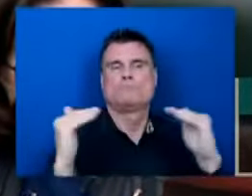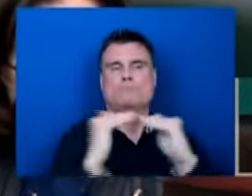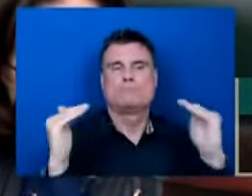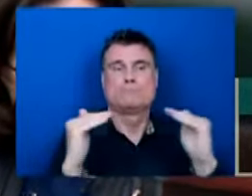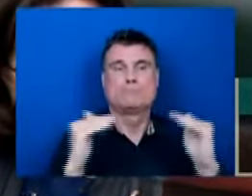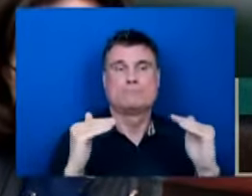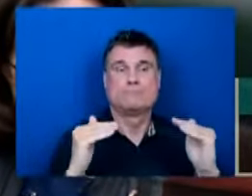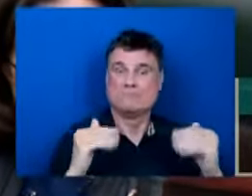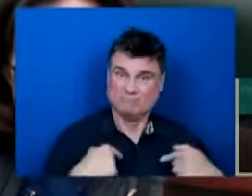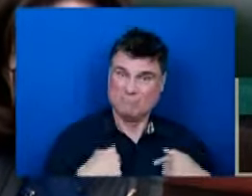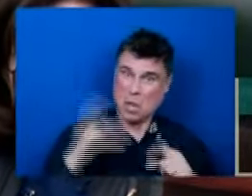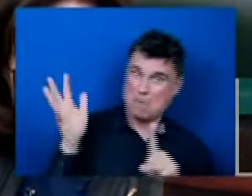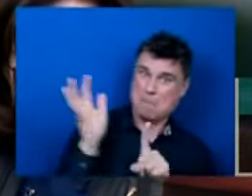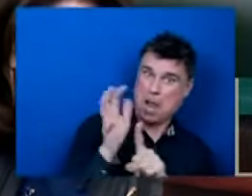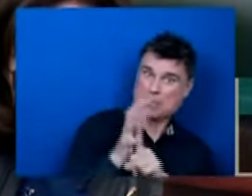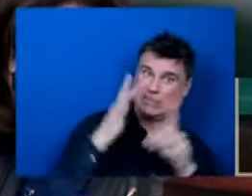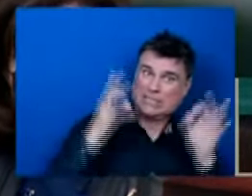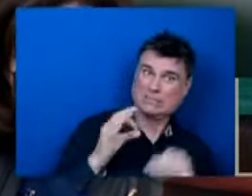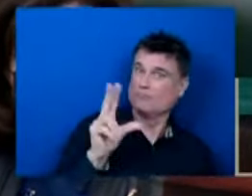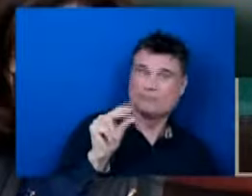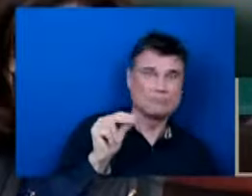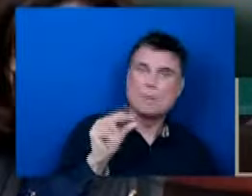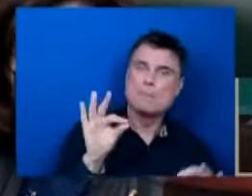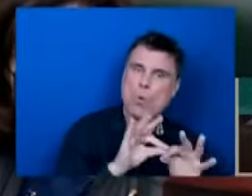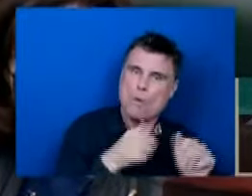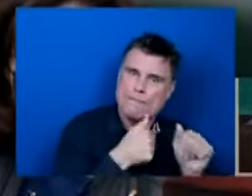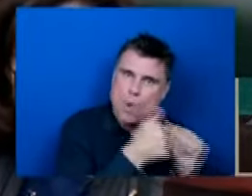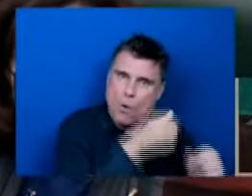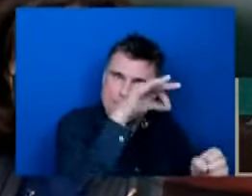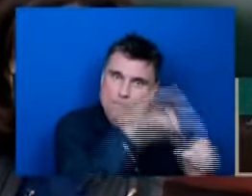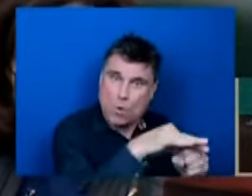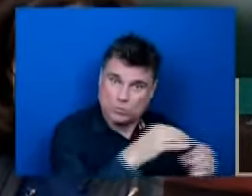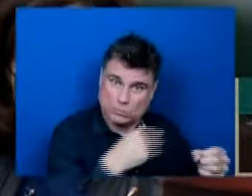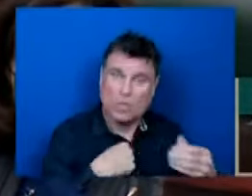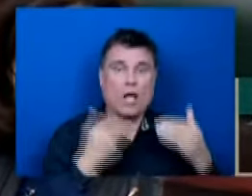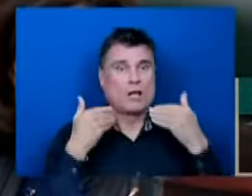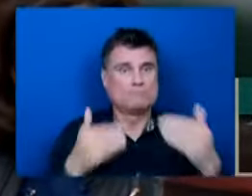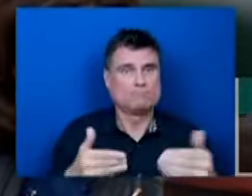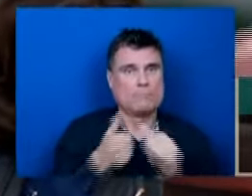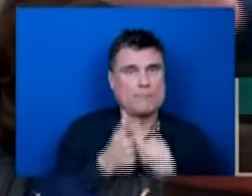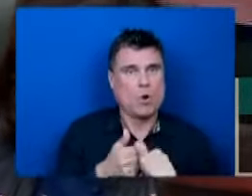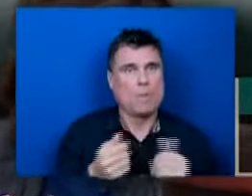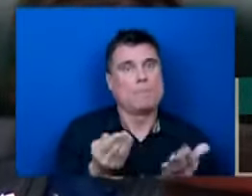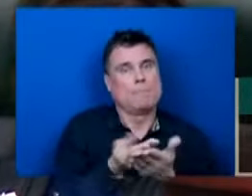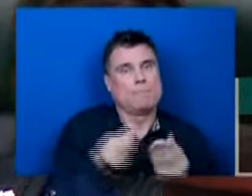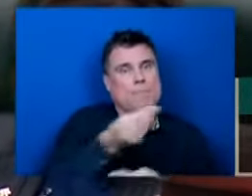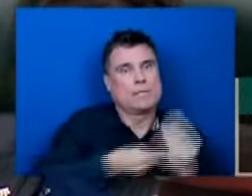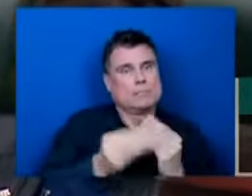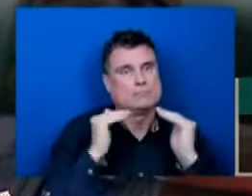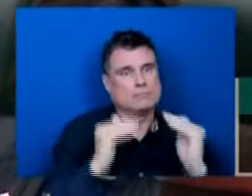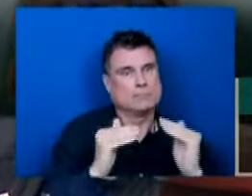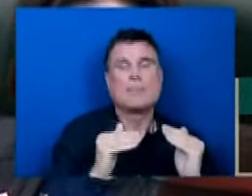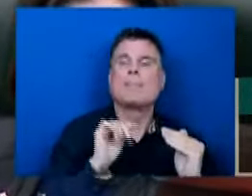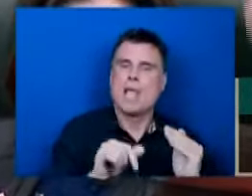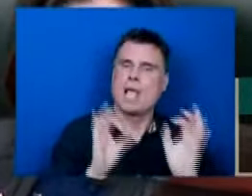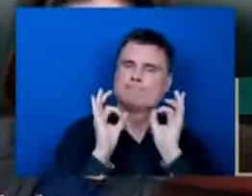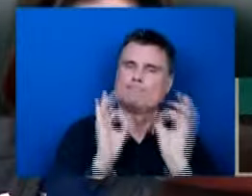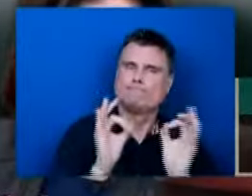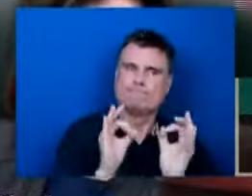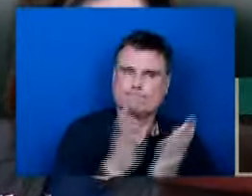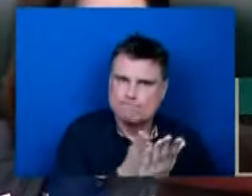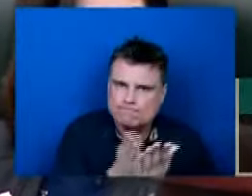have put us on a much stronger fiscal path for future generations. Oh, and Mr. Speaker, Larry, the pipe